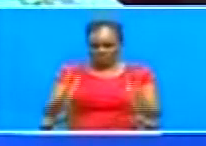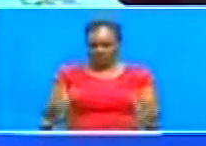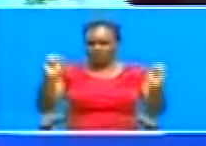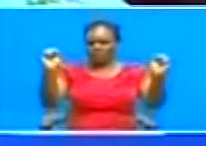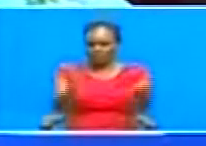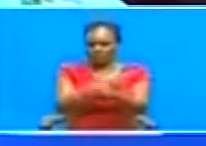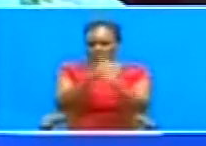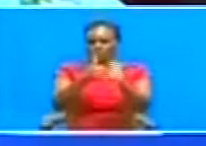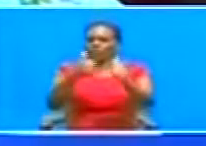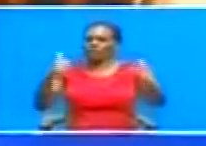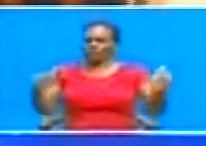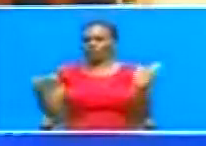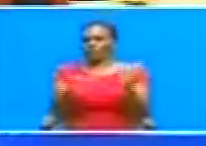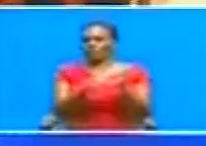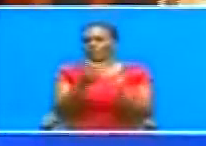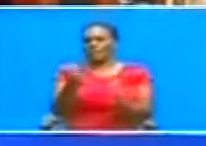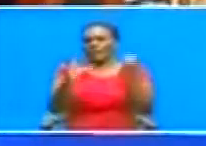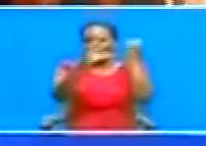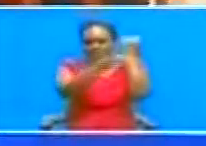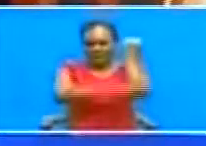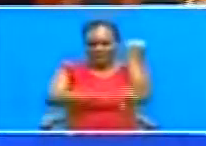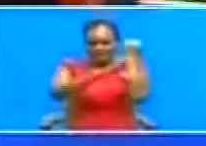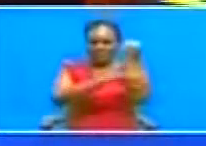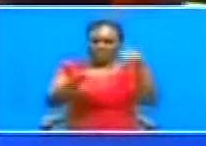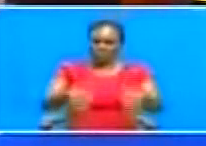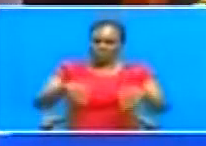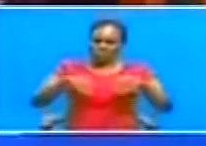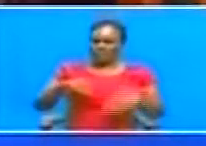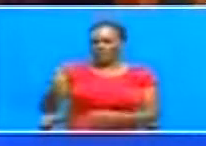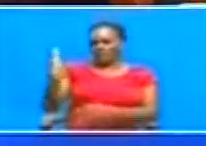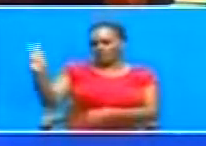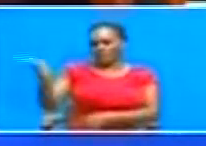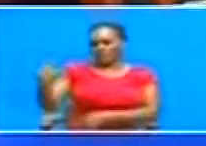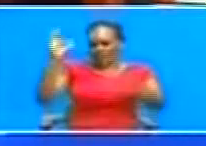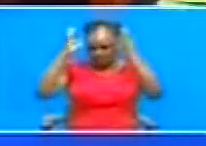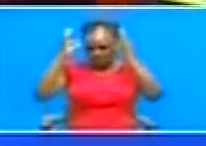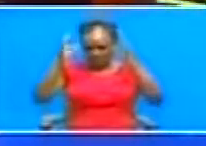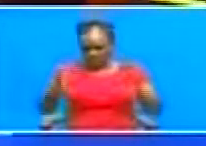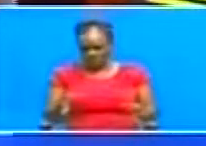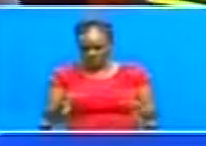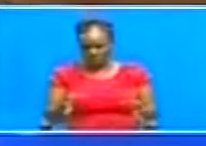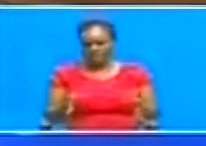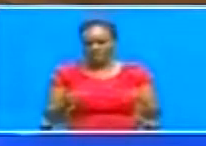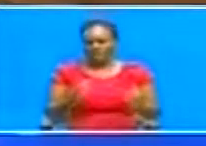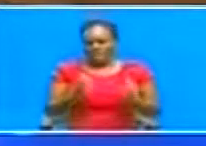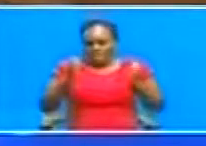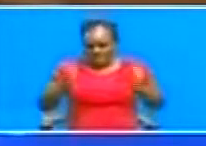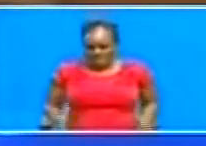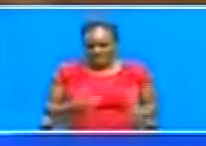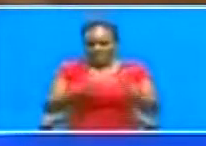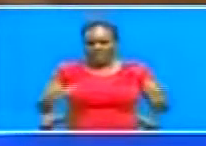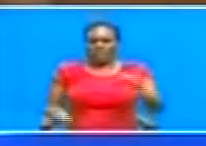escape the elephant in the room. The country has been awaiting the President's decision over the fate of the Ethics and